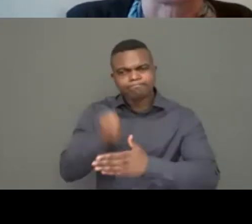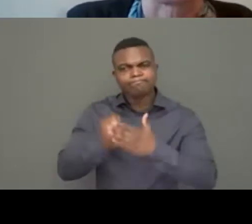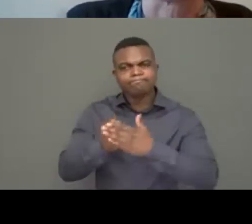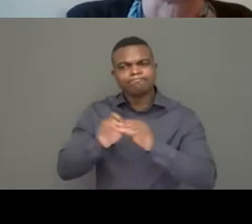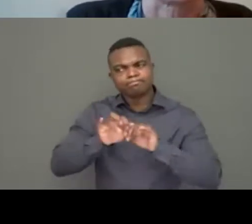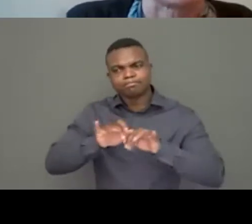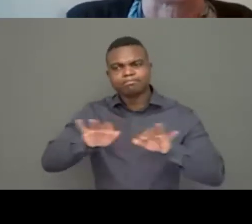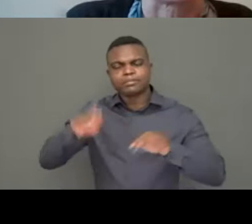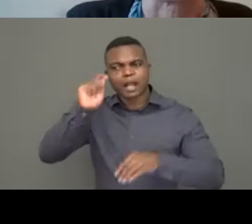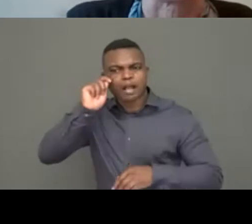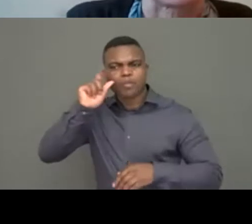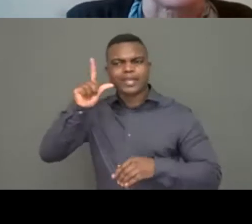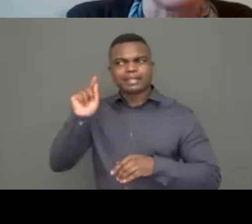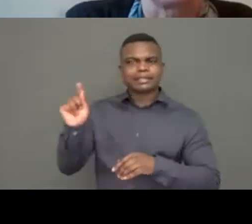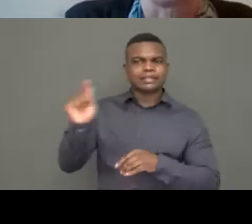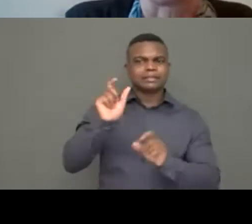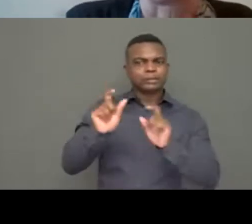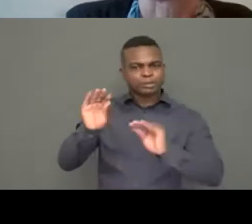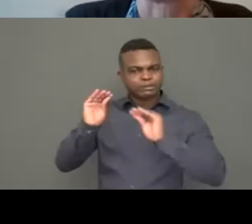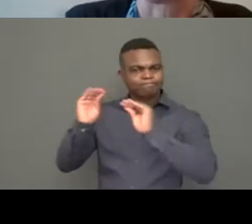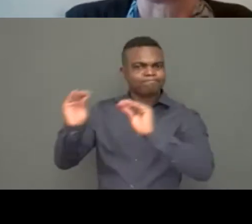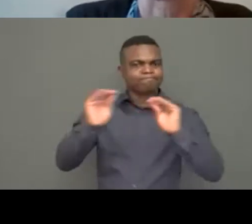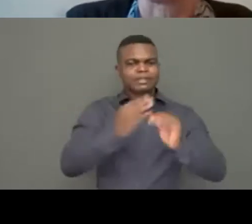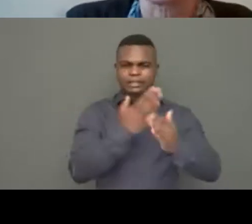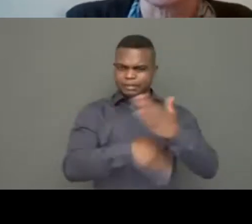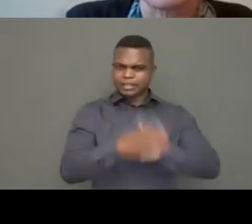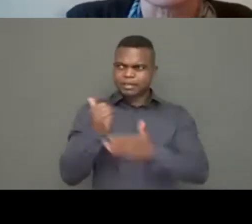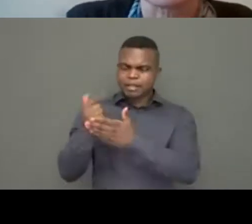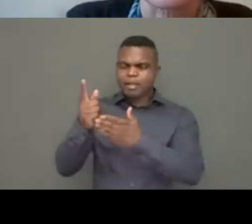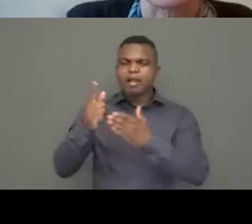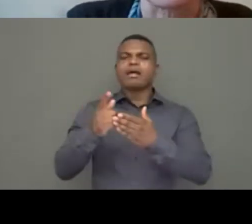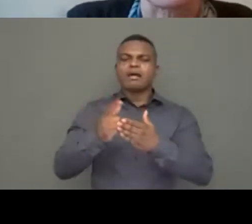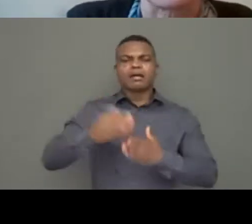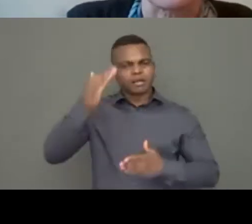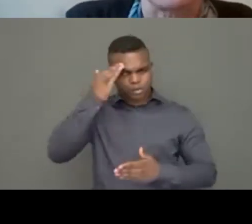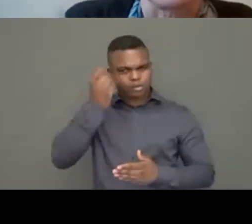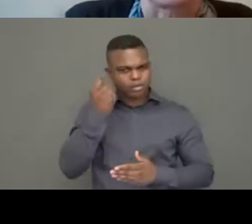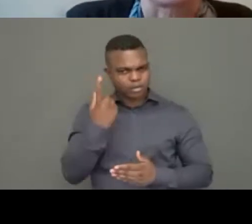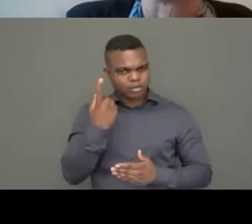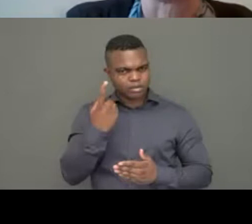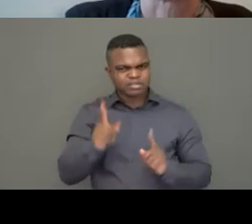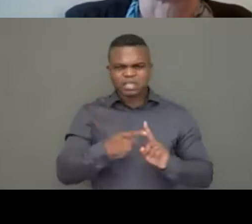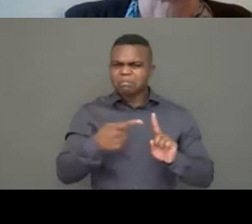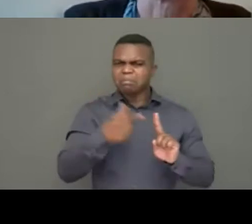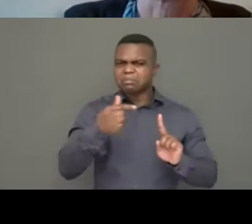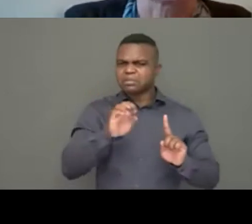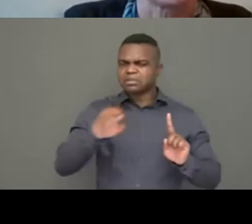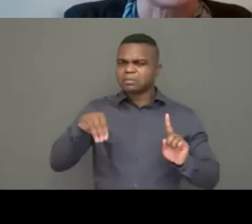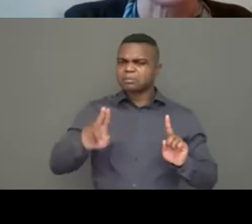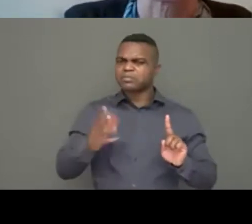understand the disability a bit better. And as also mentioned here earlier, there